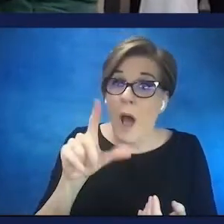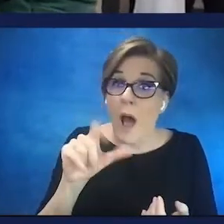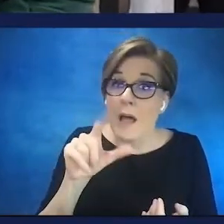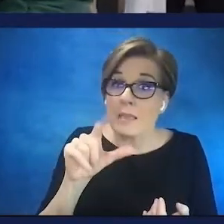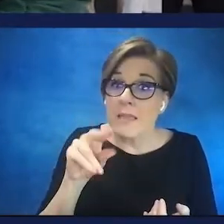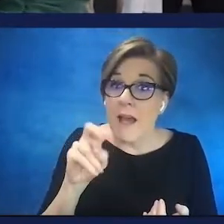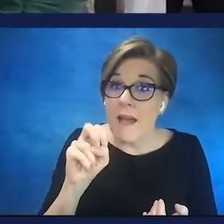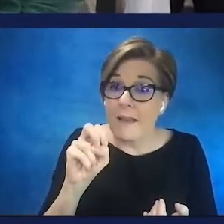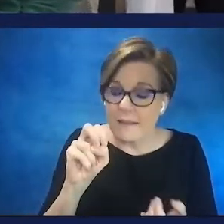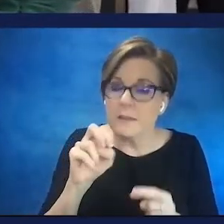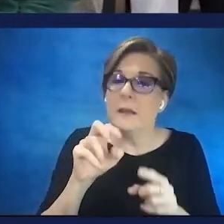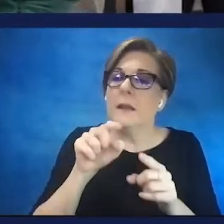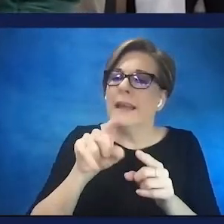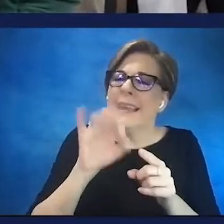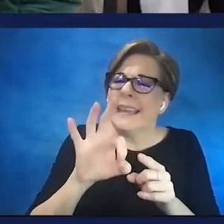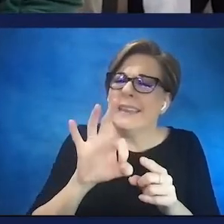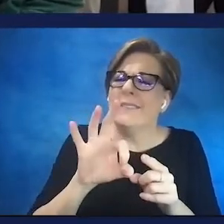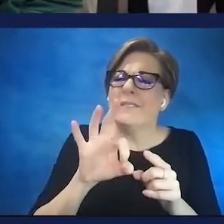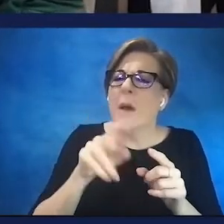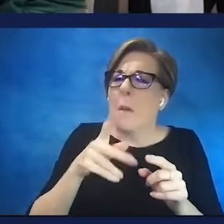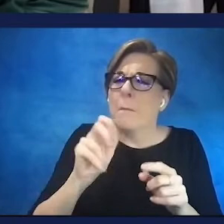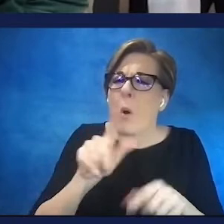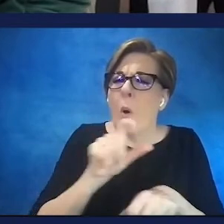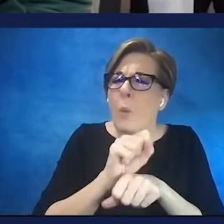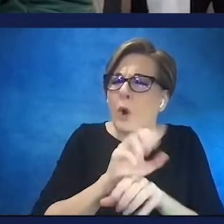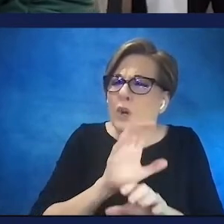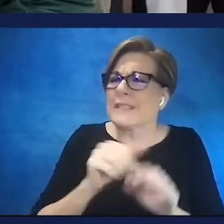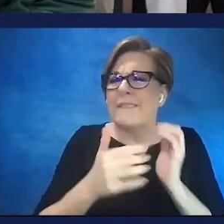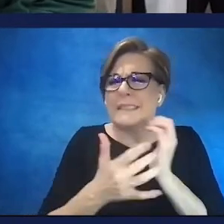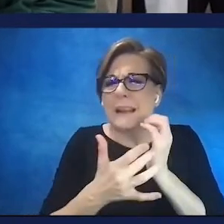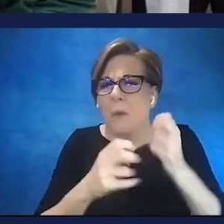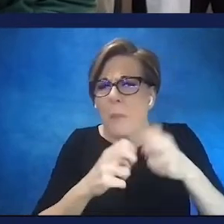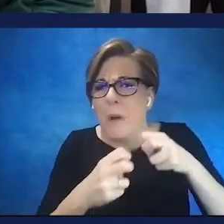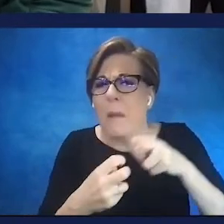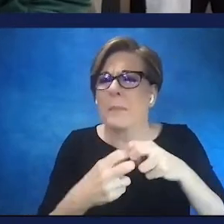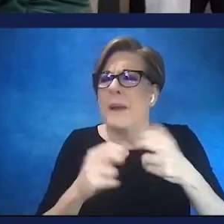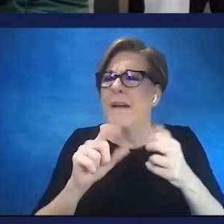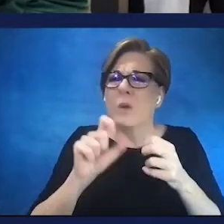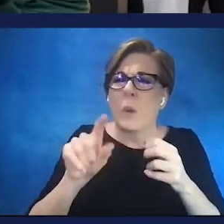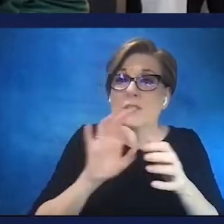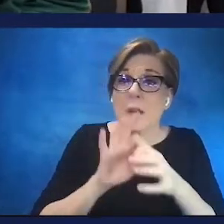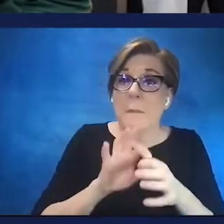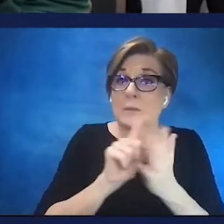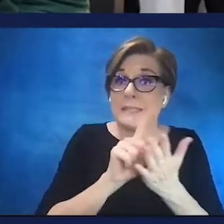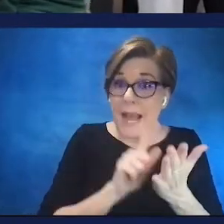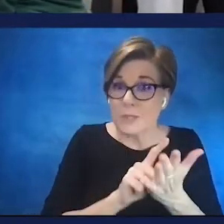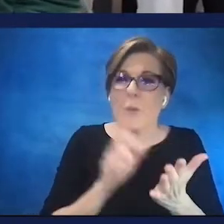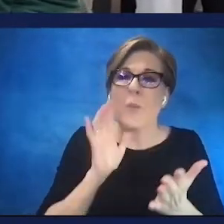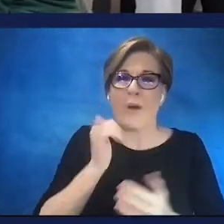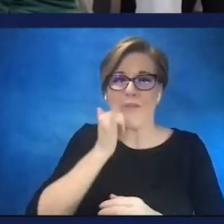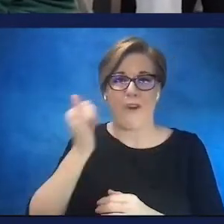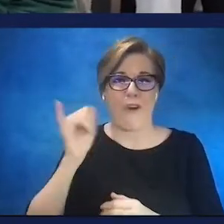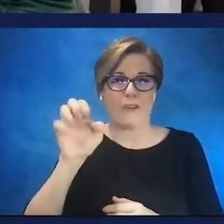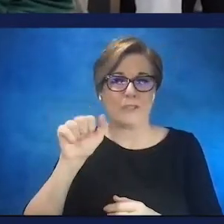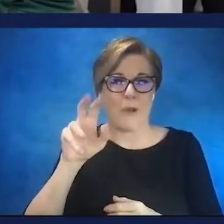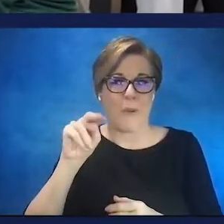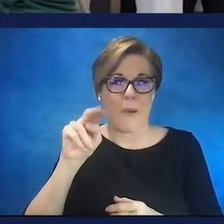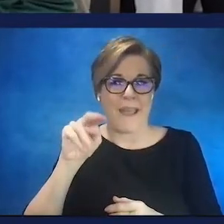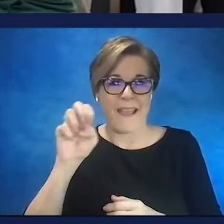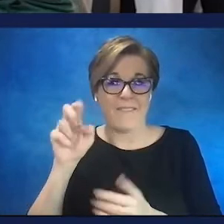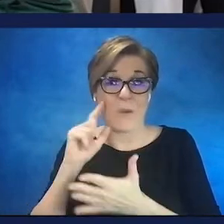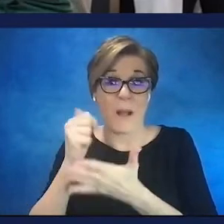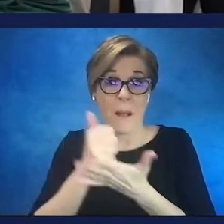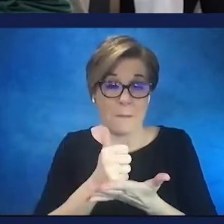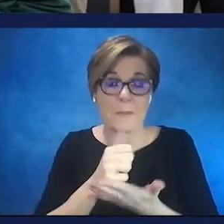they have a question about a statute or if they have a technical issue that they need assistance. So you're going to walk us through and introduce